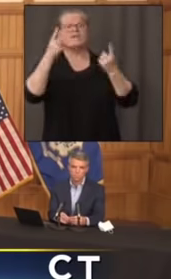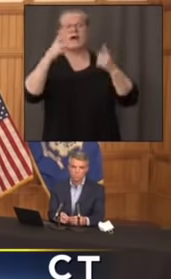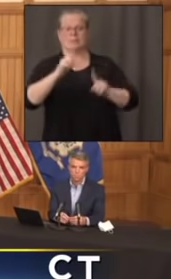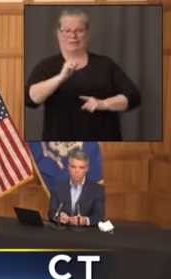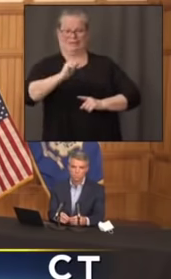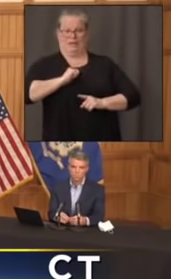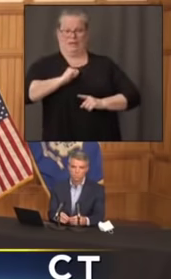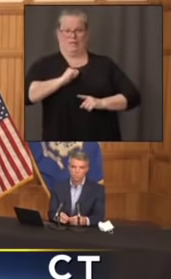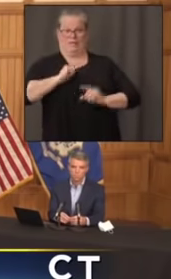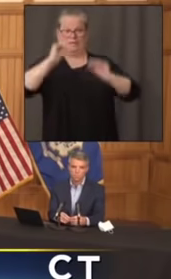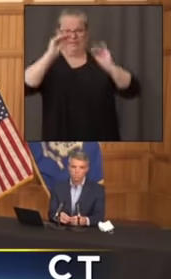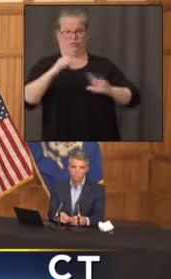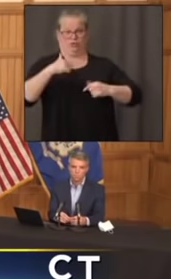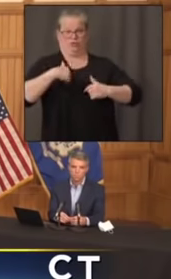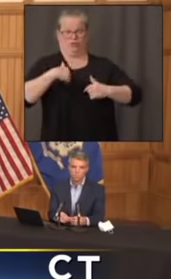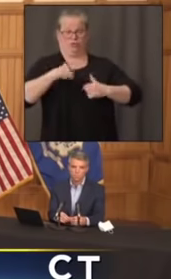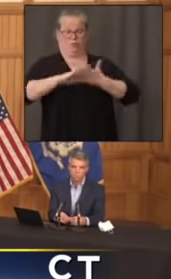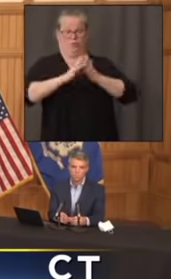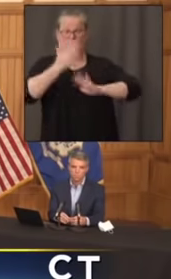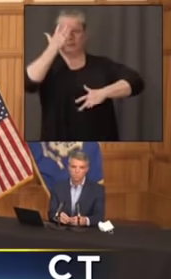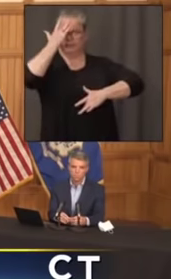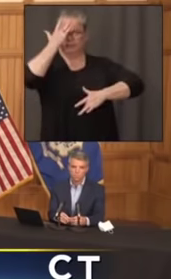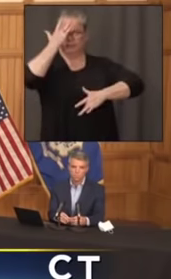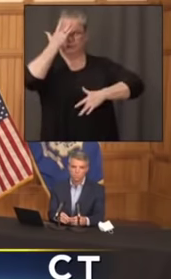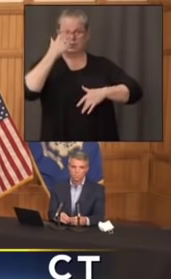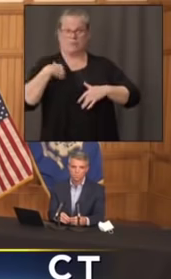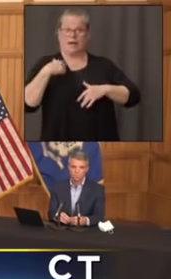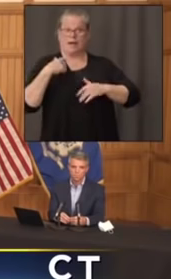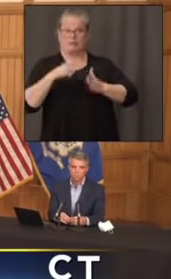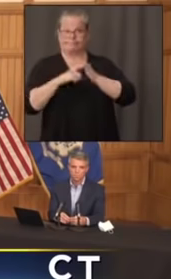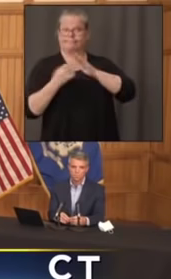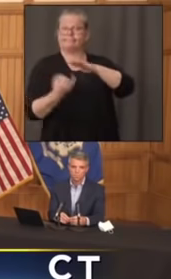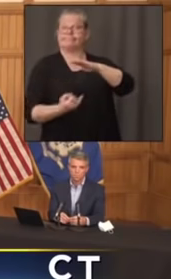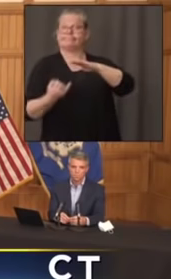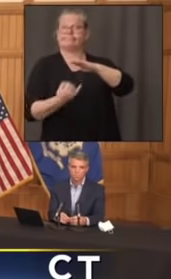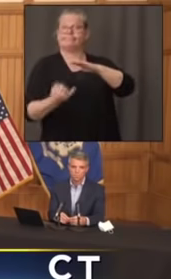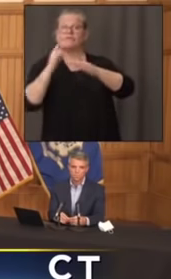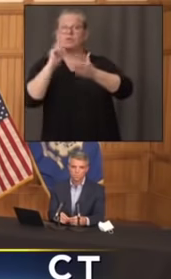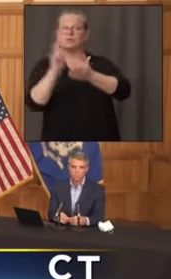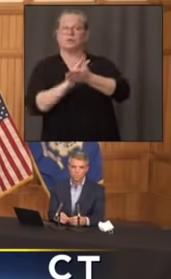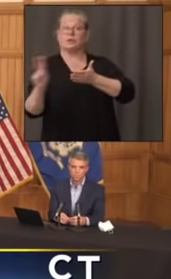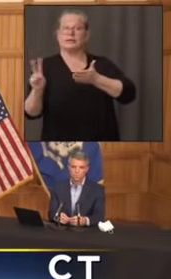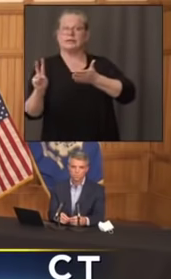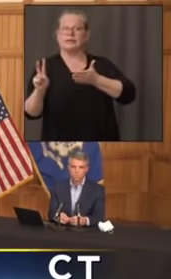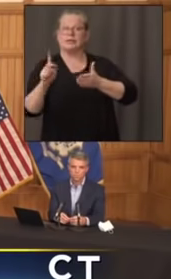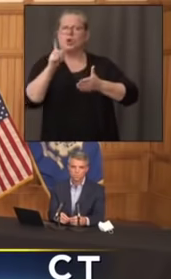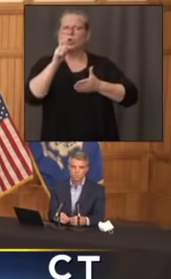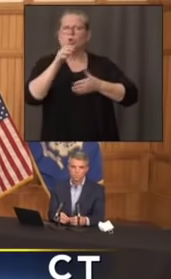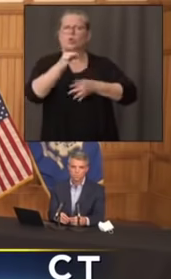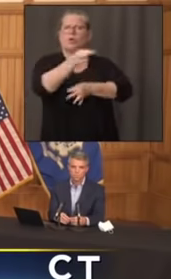self-quarantine for a couple of weeks? Their concern was who takes over, because there's a kind of a shortage of